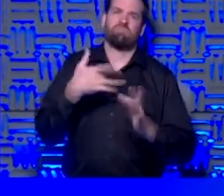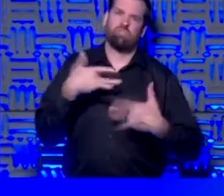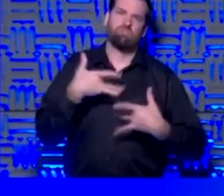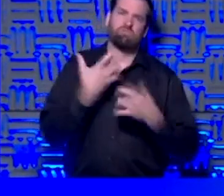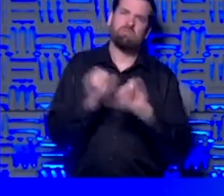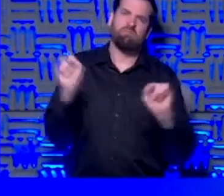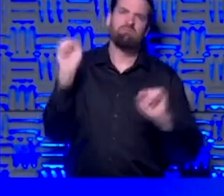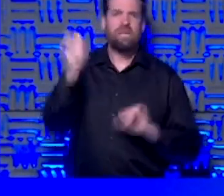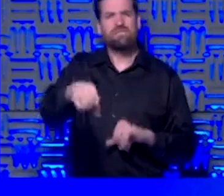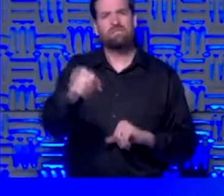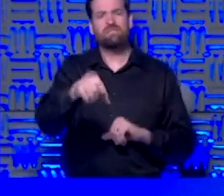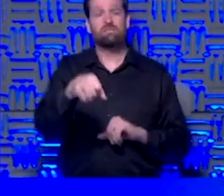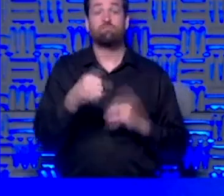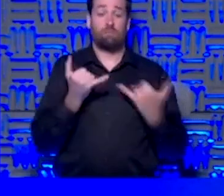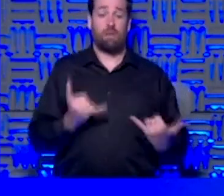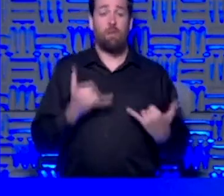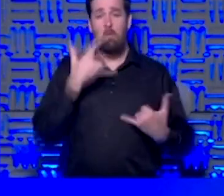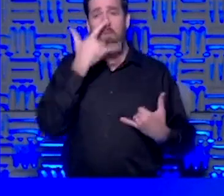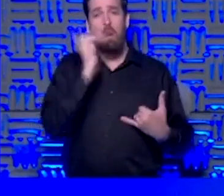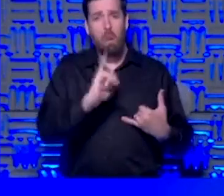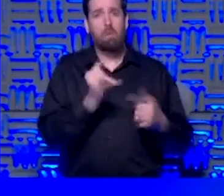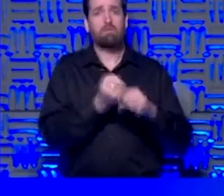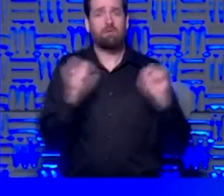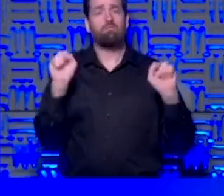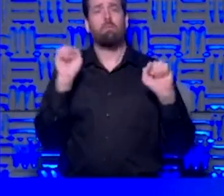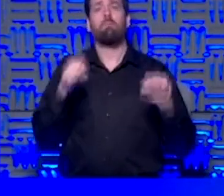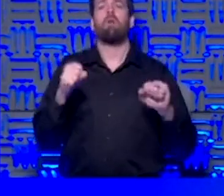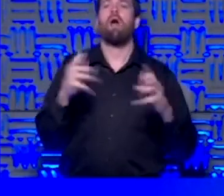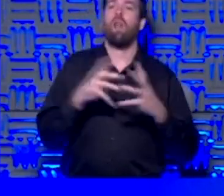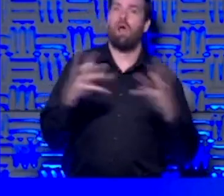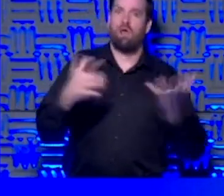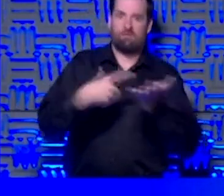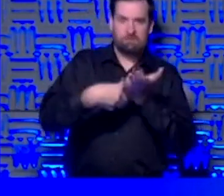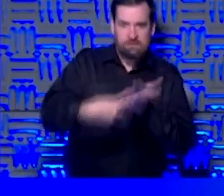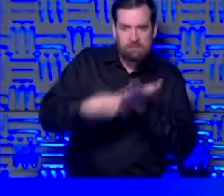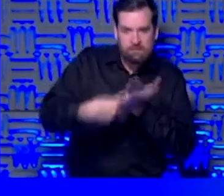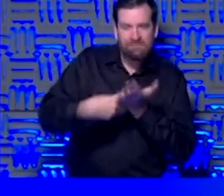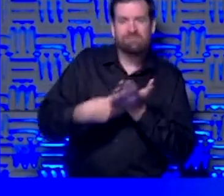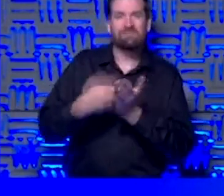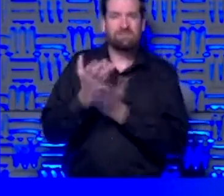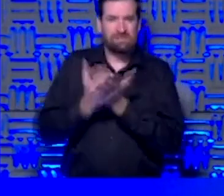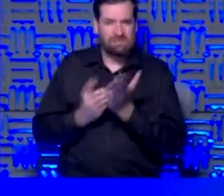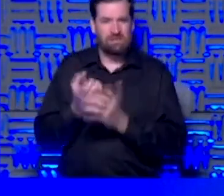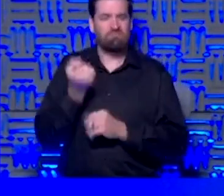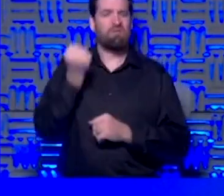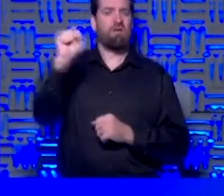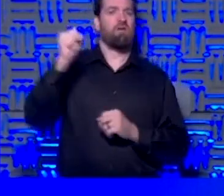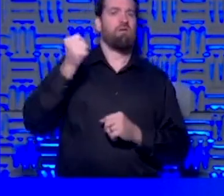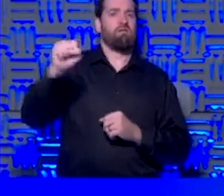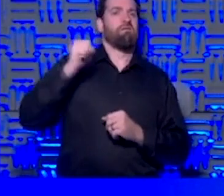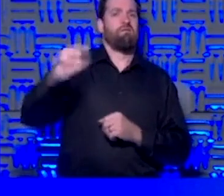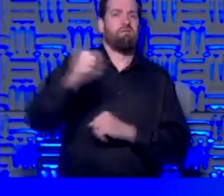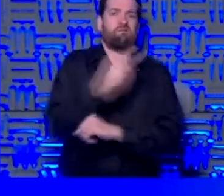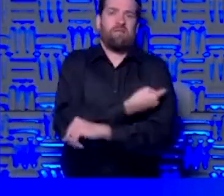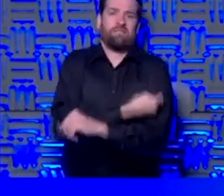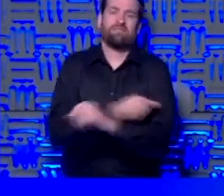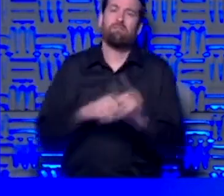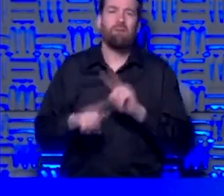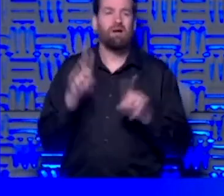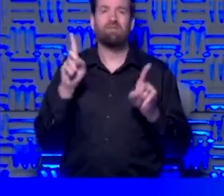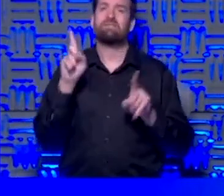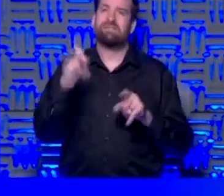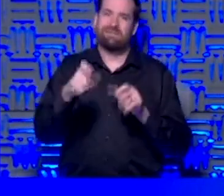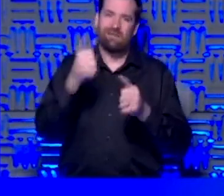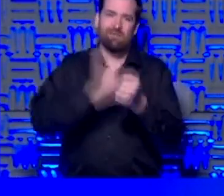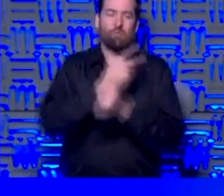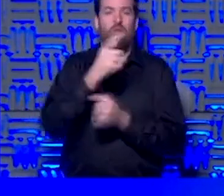very safe. We know there's a lot of consternation and debate. There is an anti-vax movement, but we really need everybody to be able to